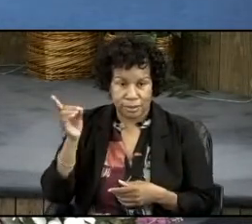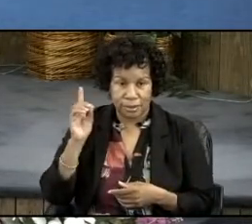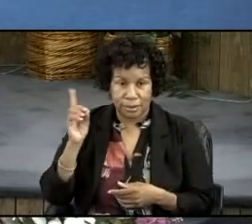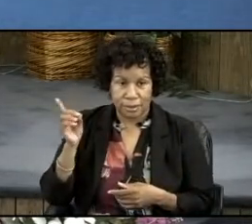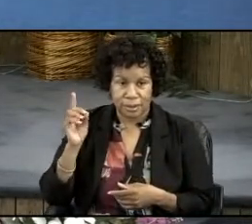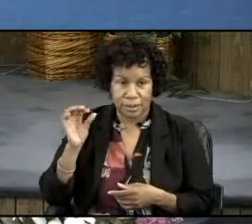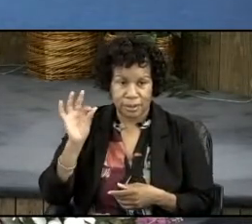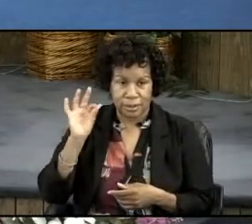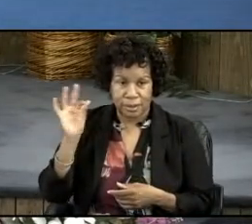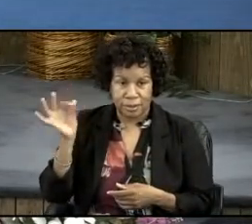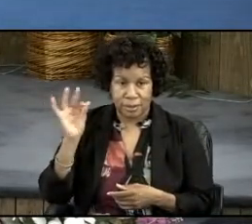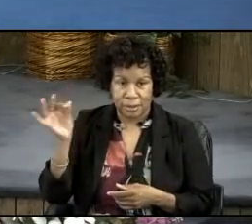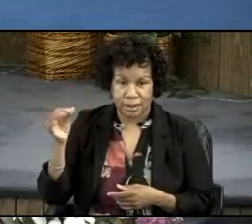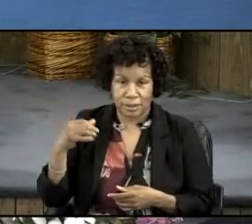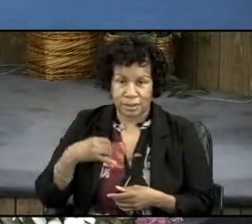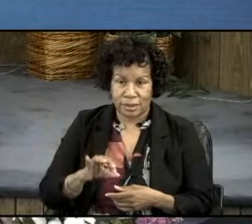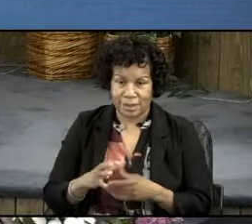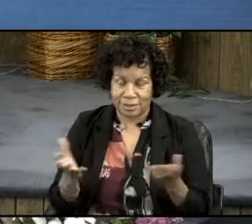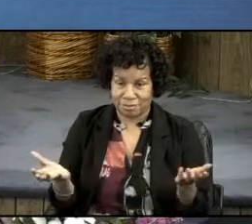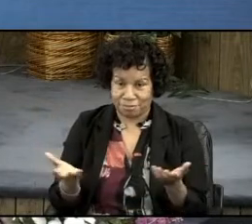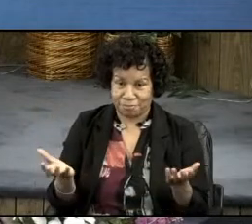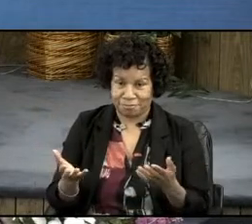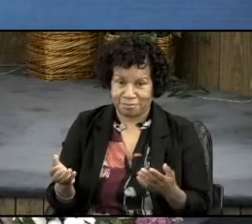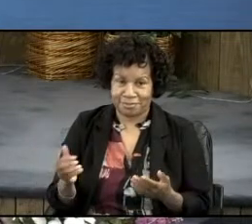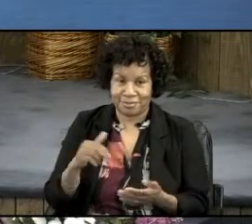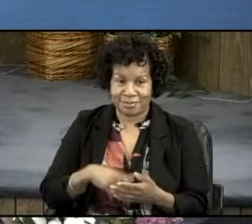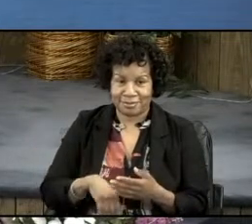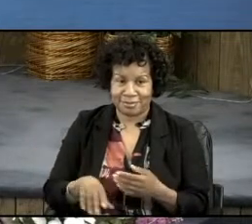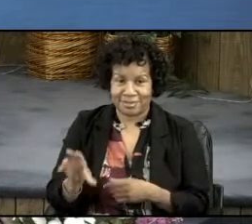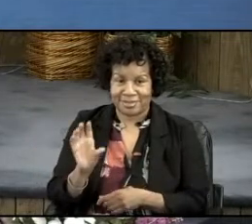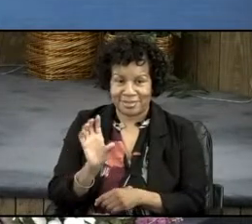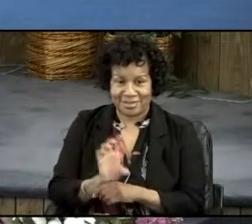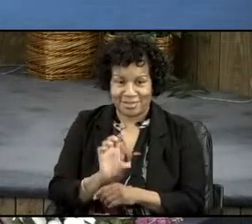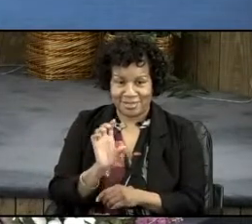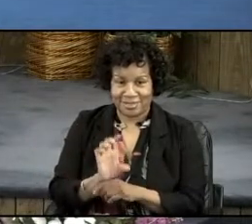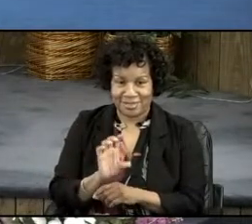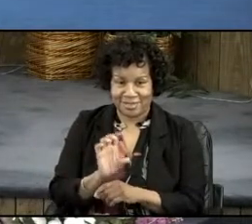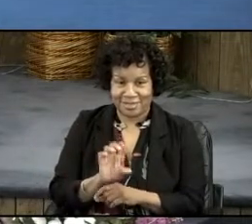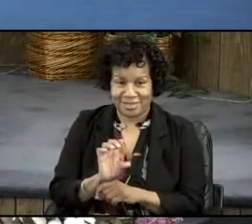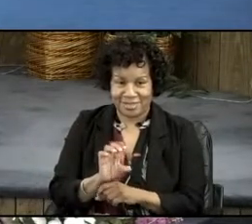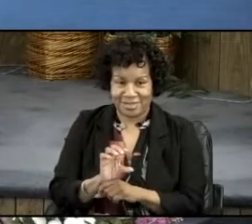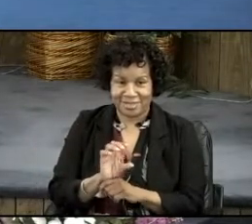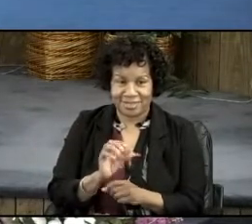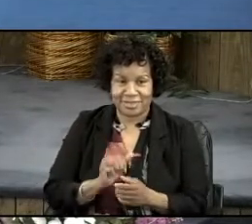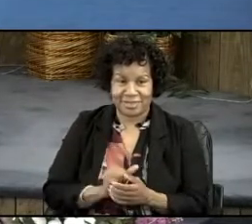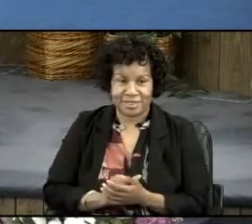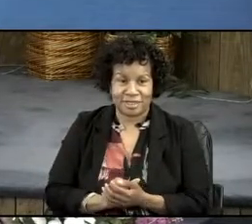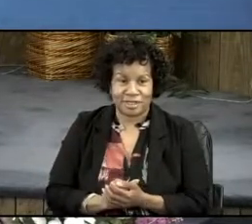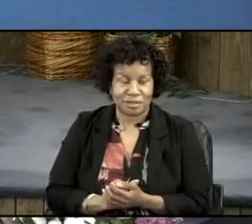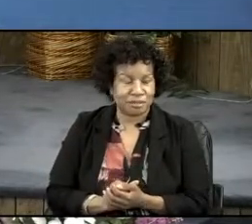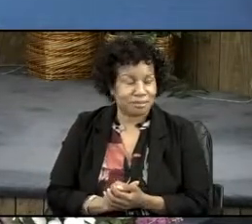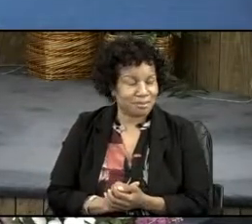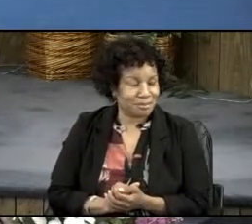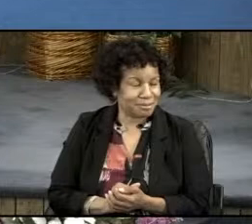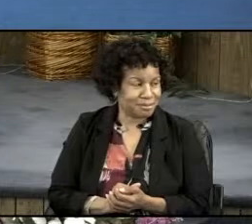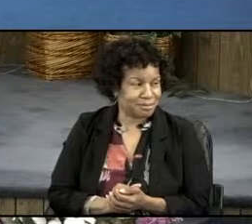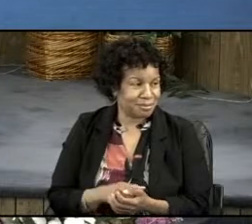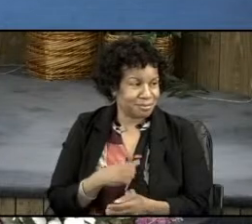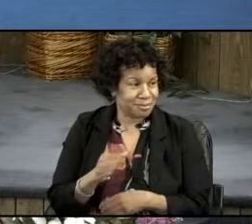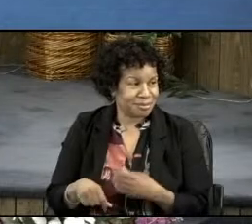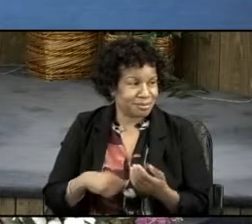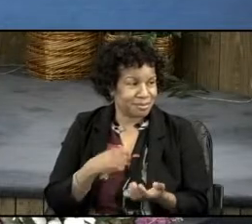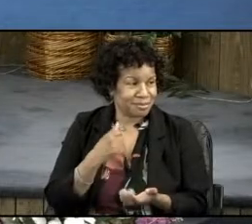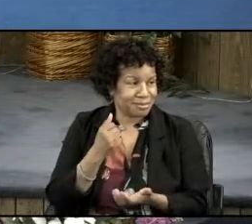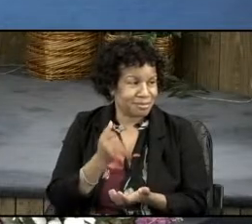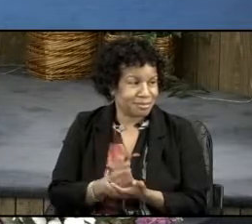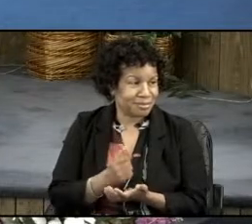back. It kind of feel like the regular time, don't it? It don't feel like the regular time. It's like you just might get up out of here, don't it? Amen.